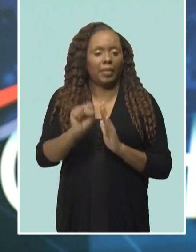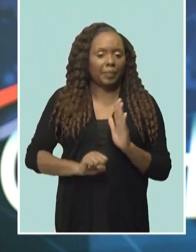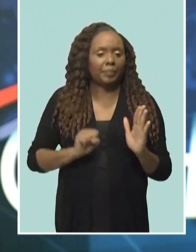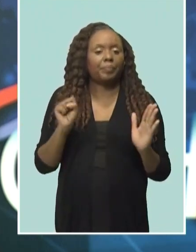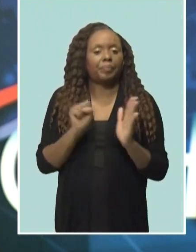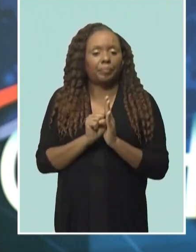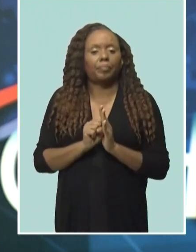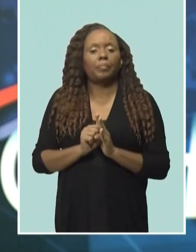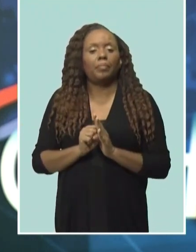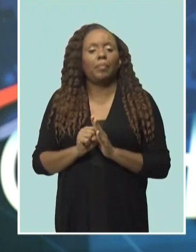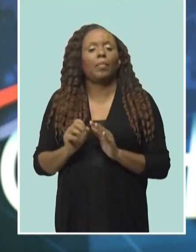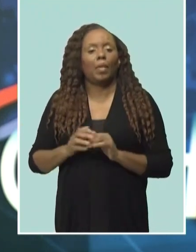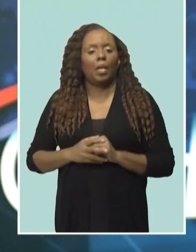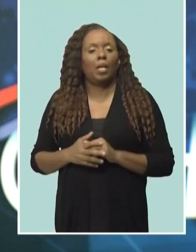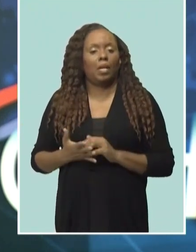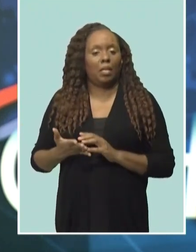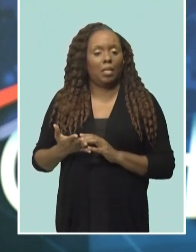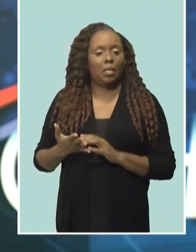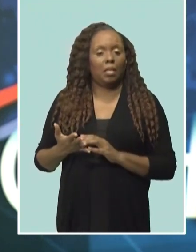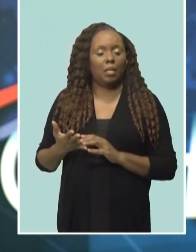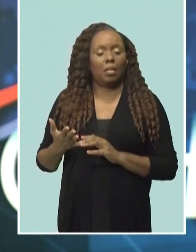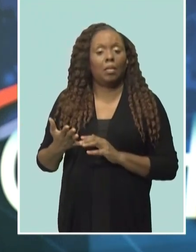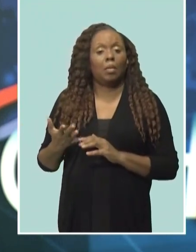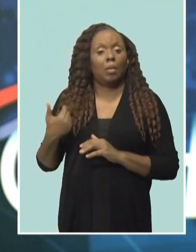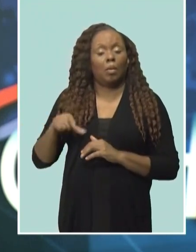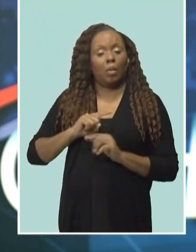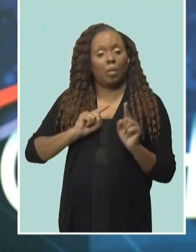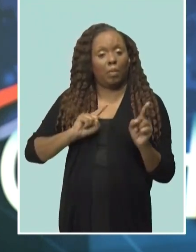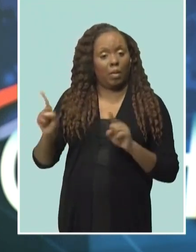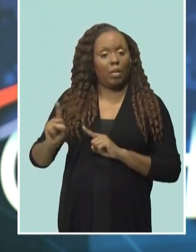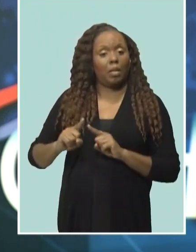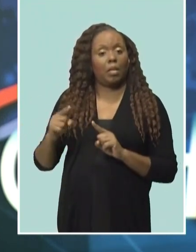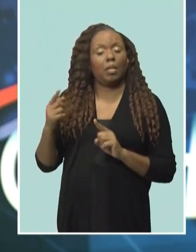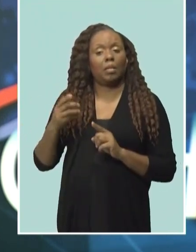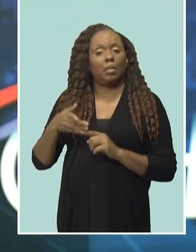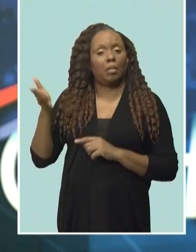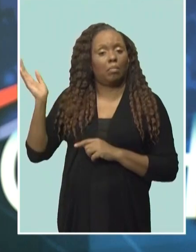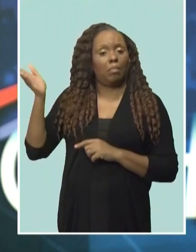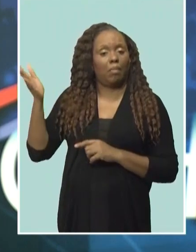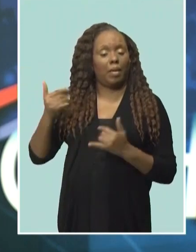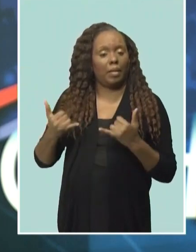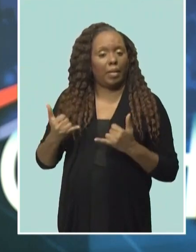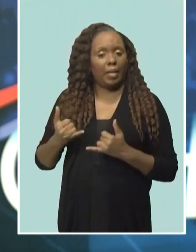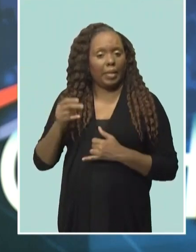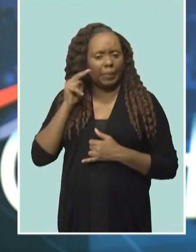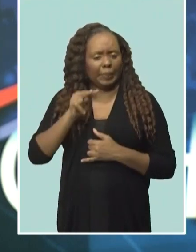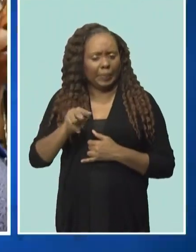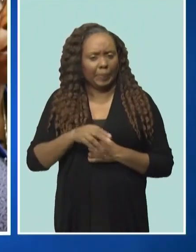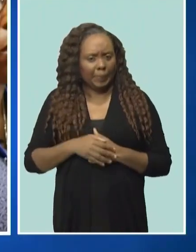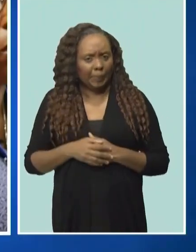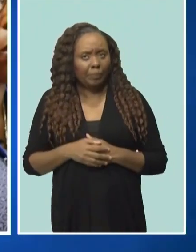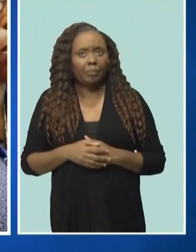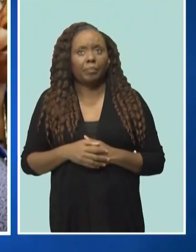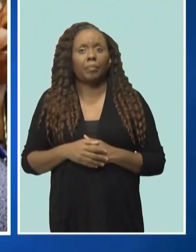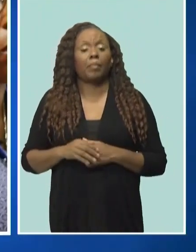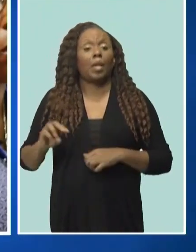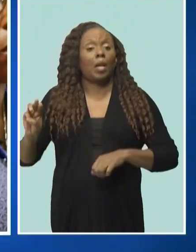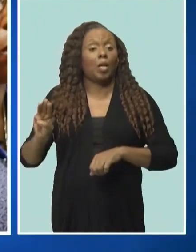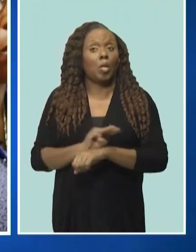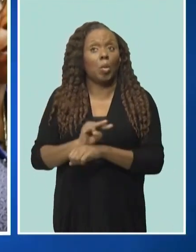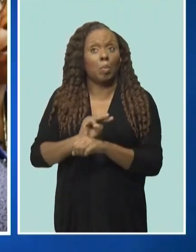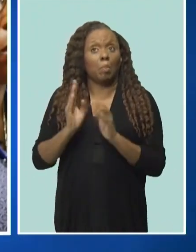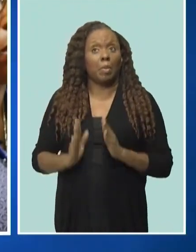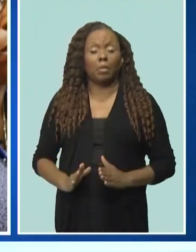routine maintenance. Rachel Agard attended that press conference and filed this report. Minister Ford is